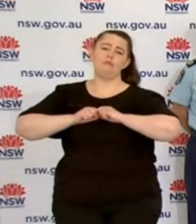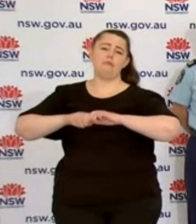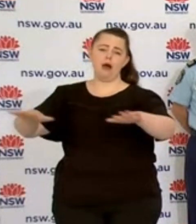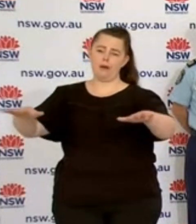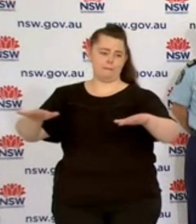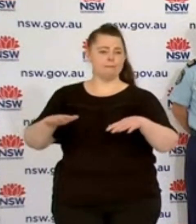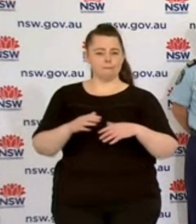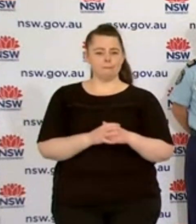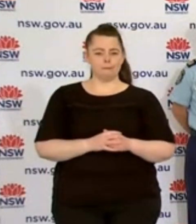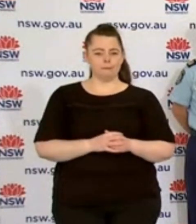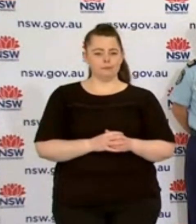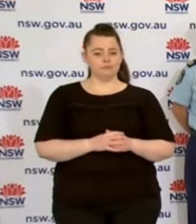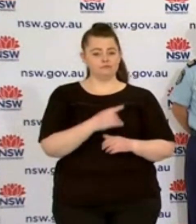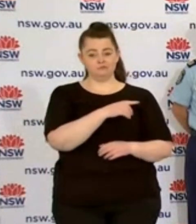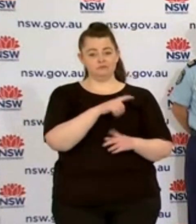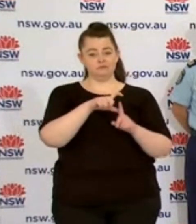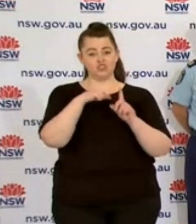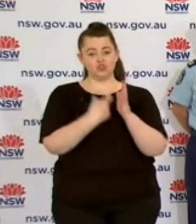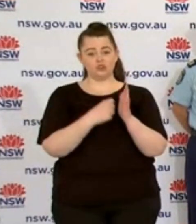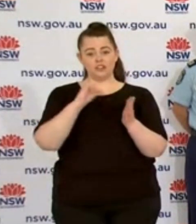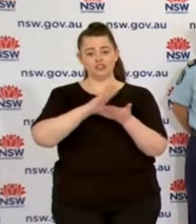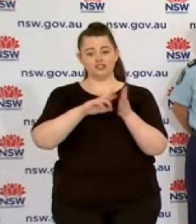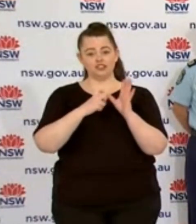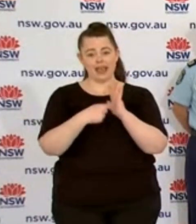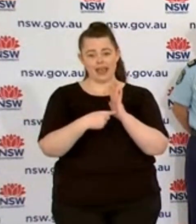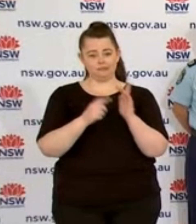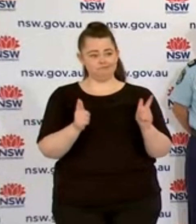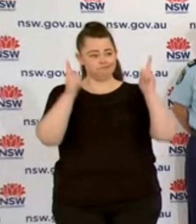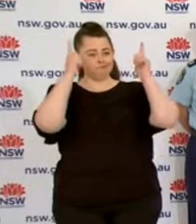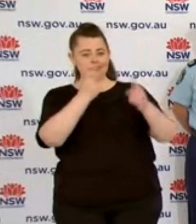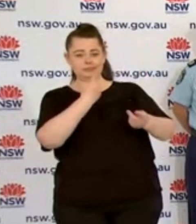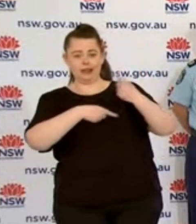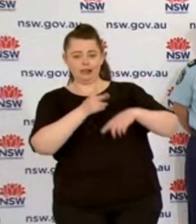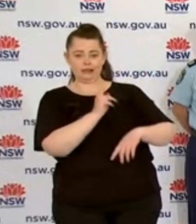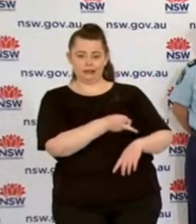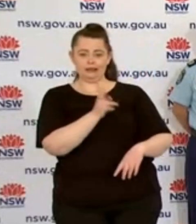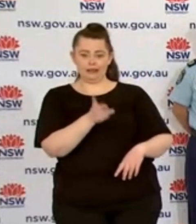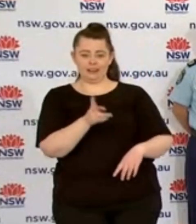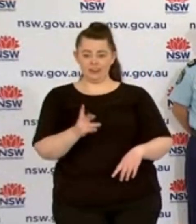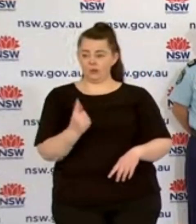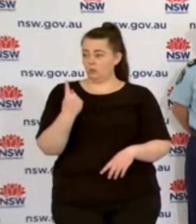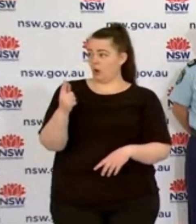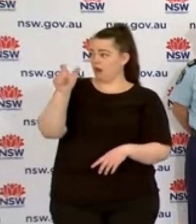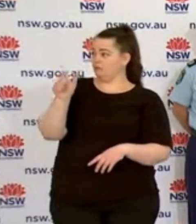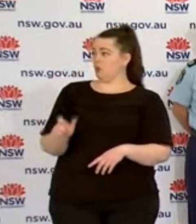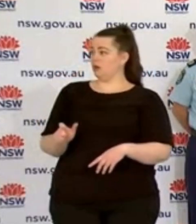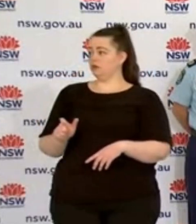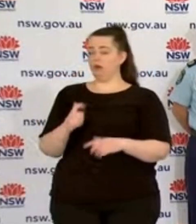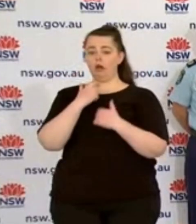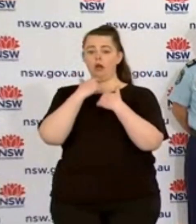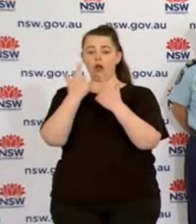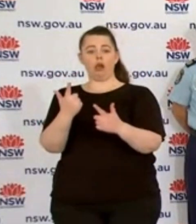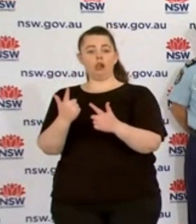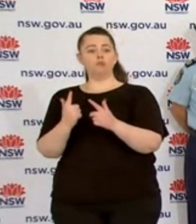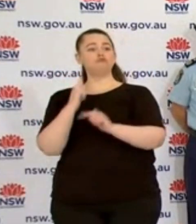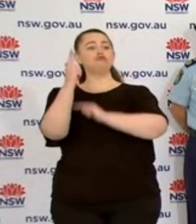Dr. Chan has briefed us where one or two people who've moved around in particular ways have caused havoc across a number of local